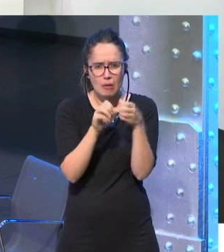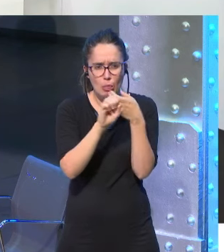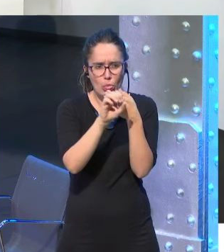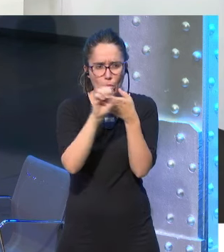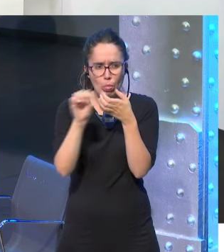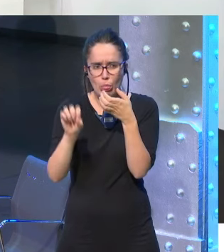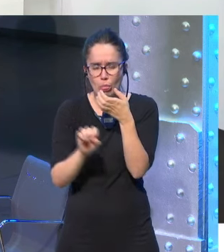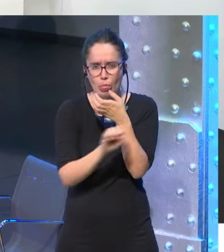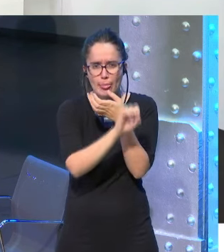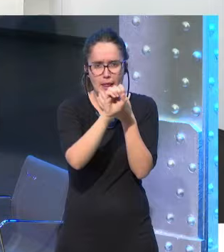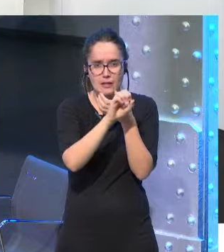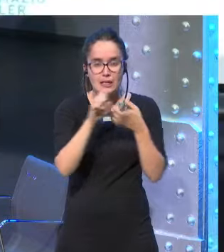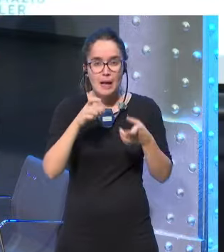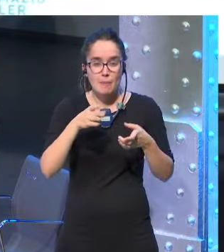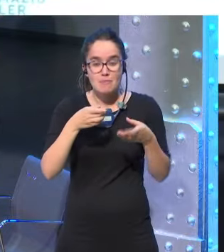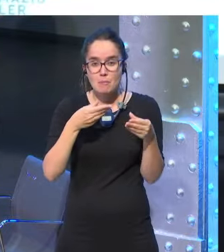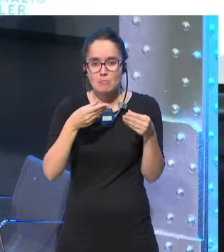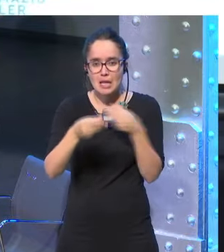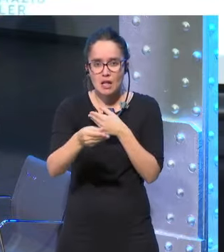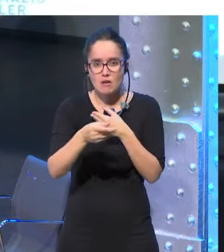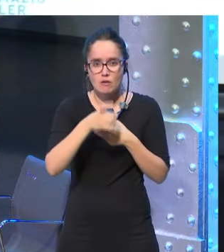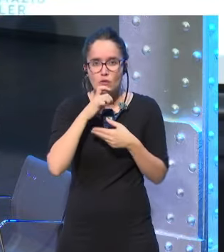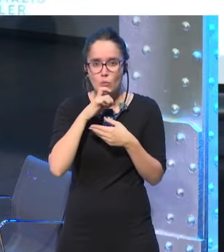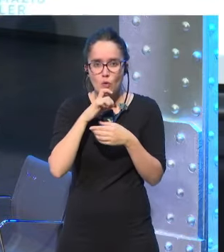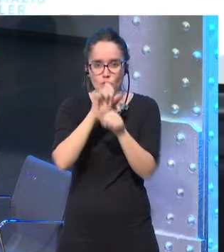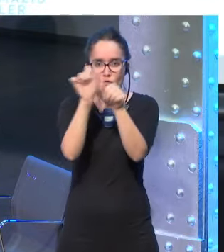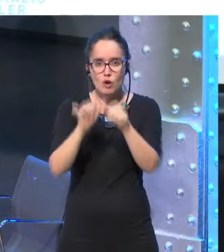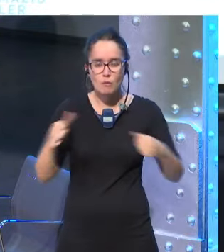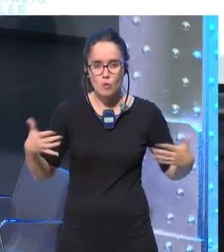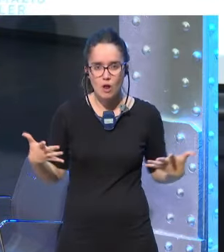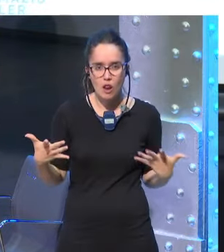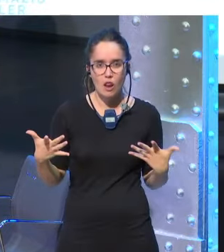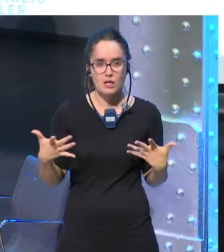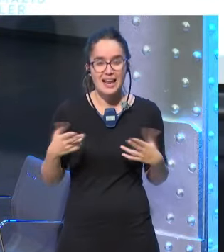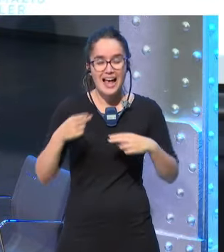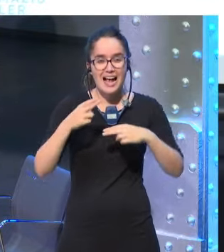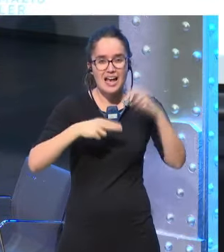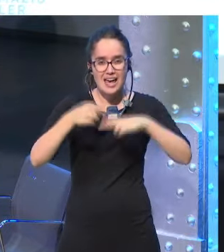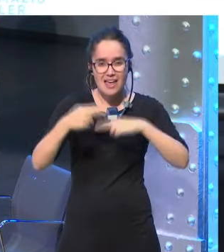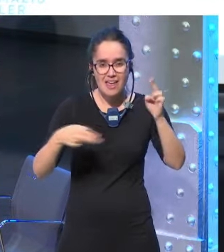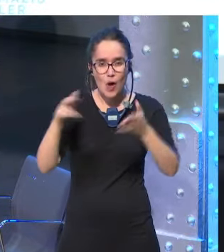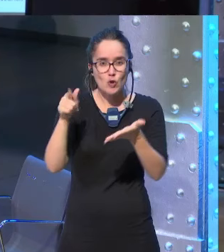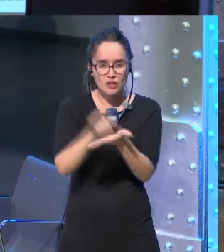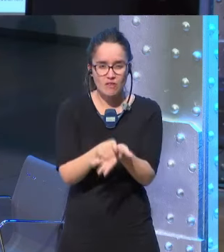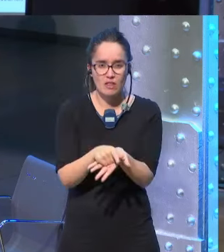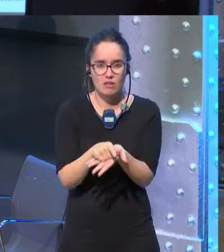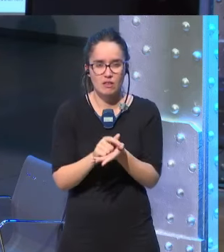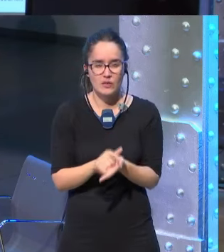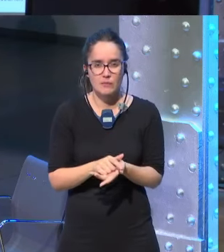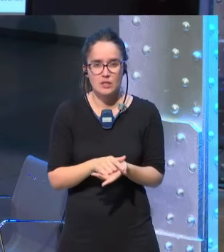material presence. And then building it back just means you pull out the string from the